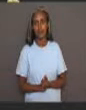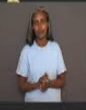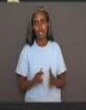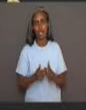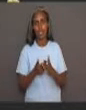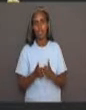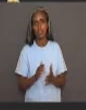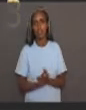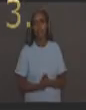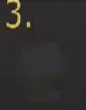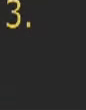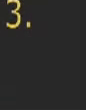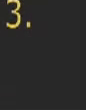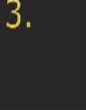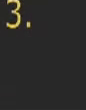Begin.